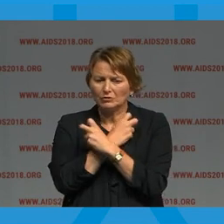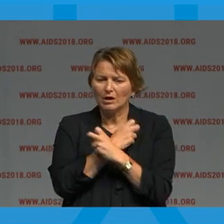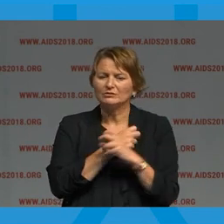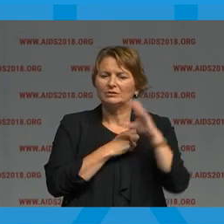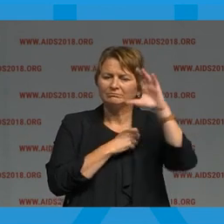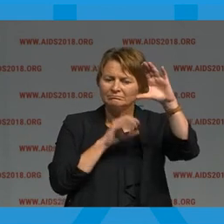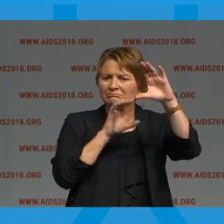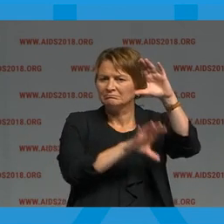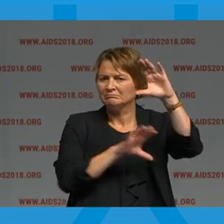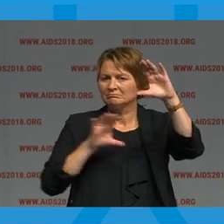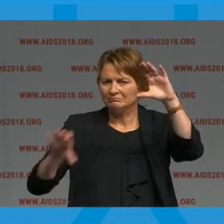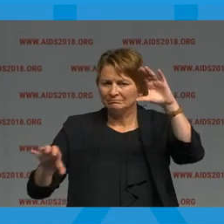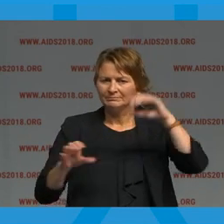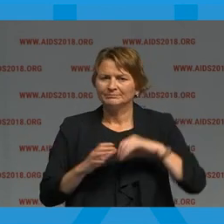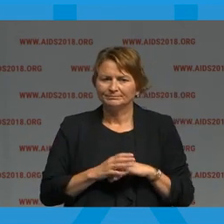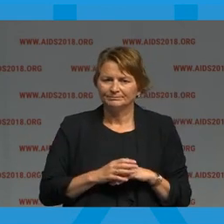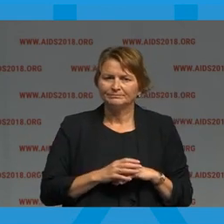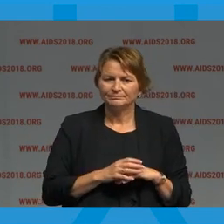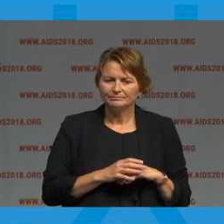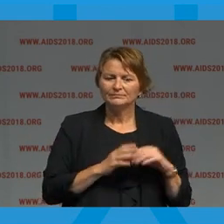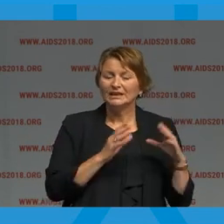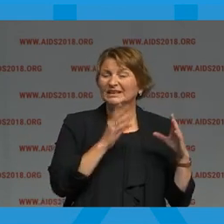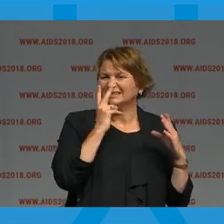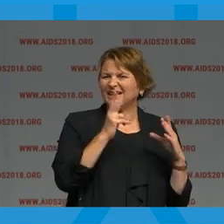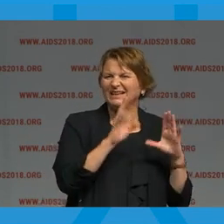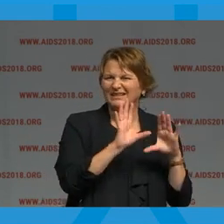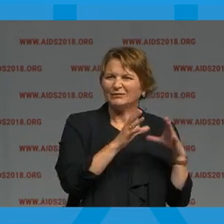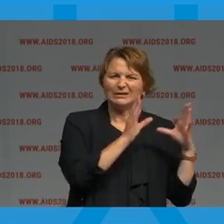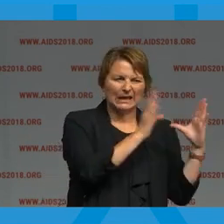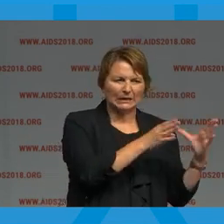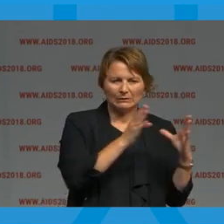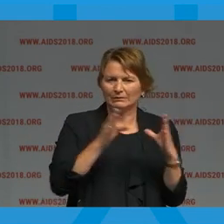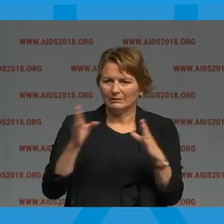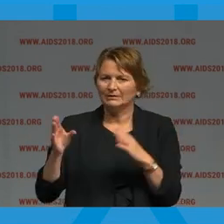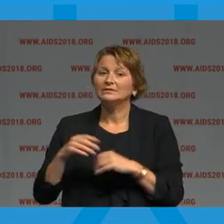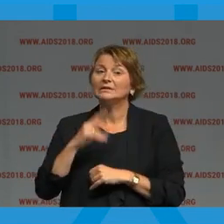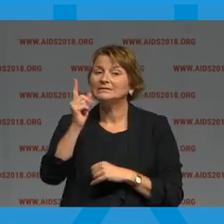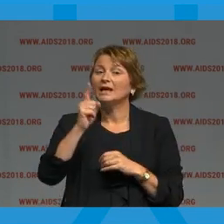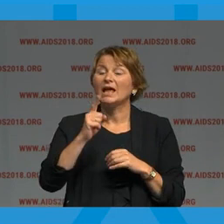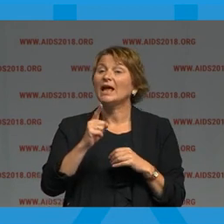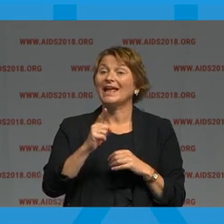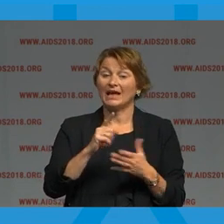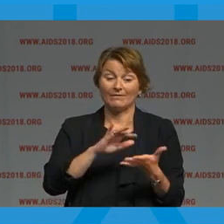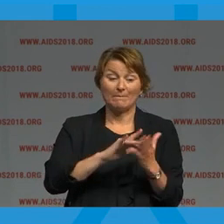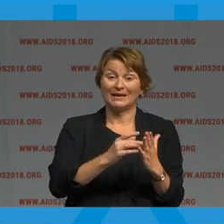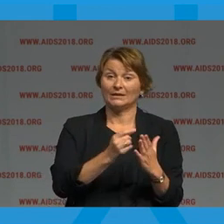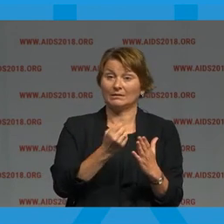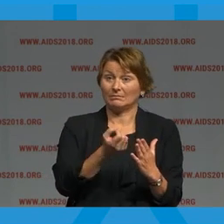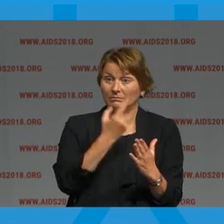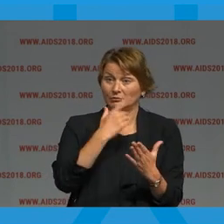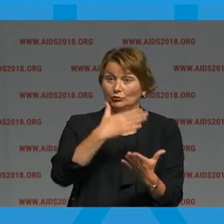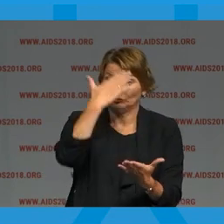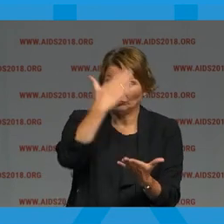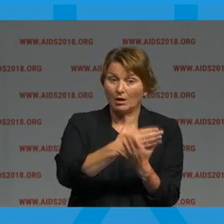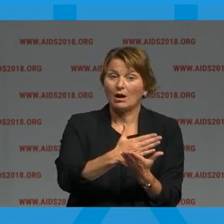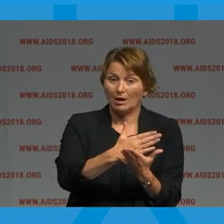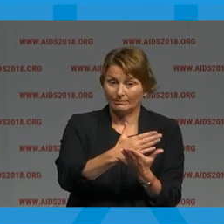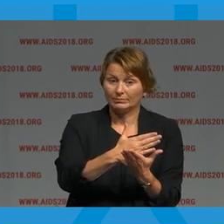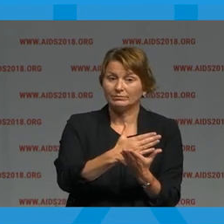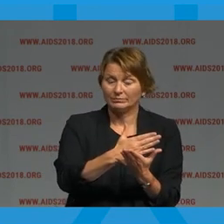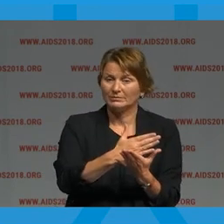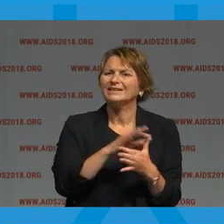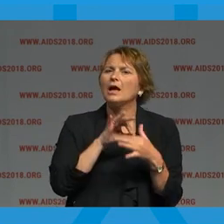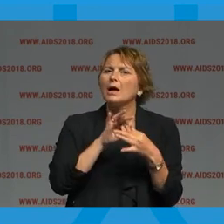dolutegravir and bictegravir, and so on. And you can see that really the discontinuations based on toxicity